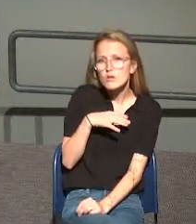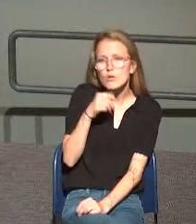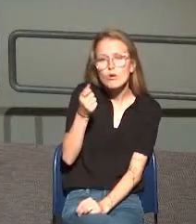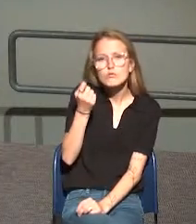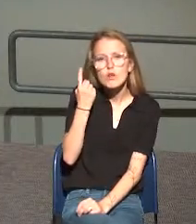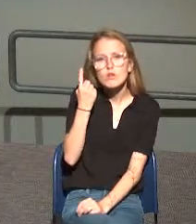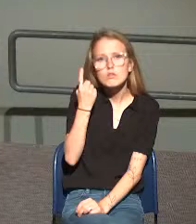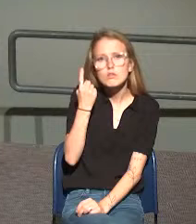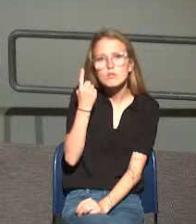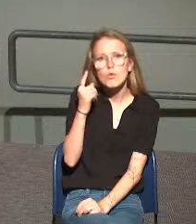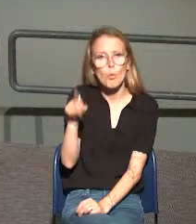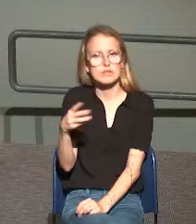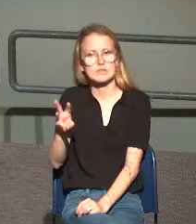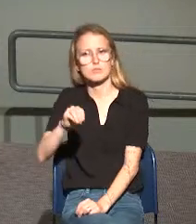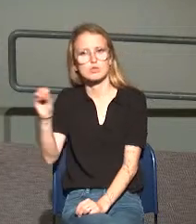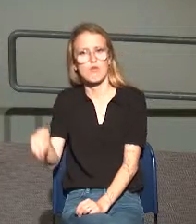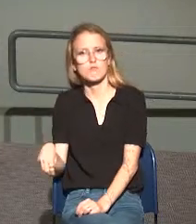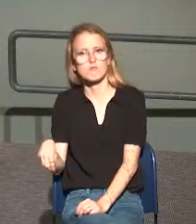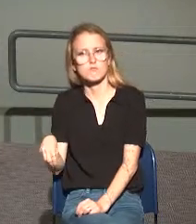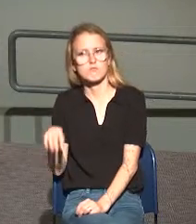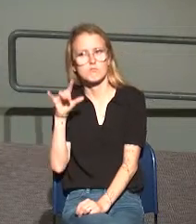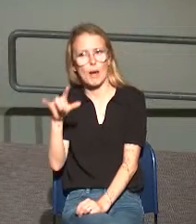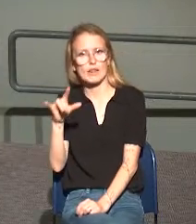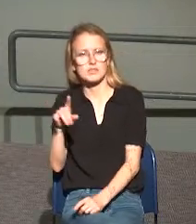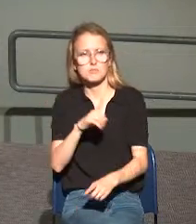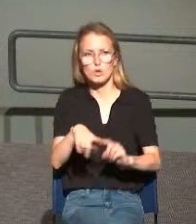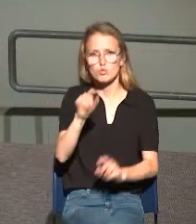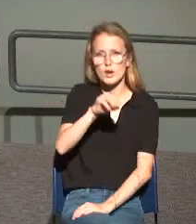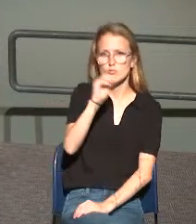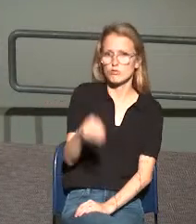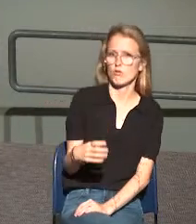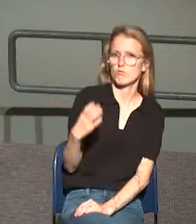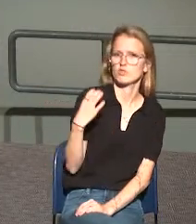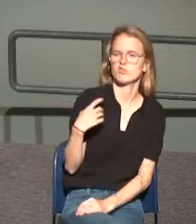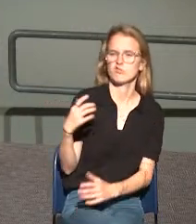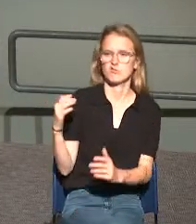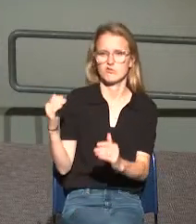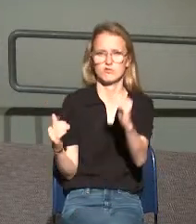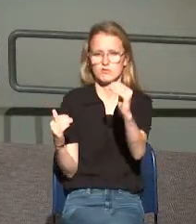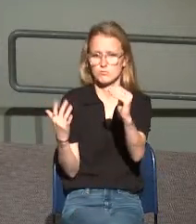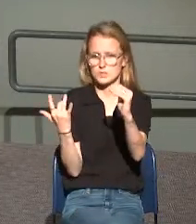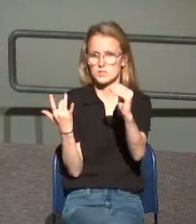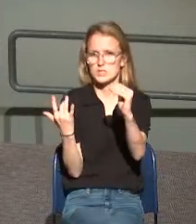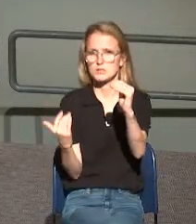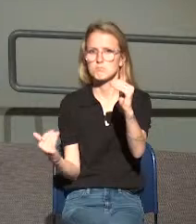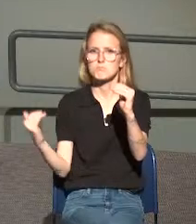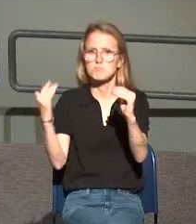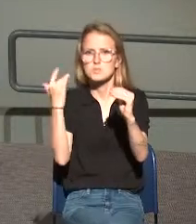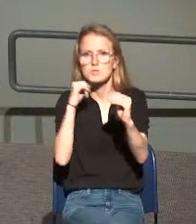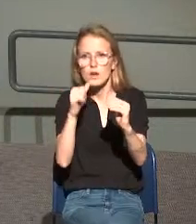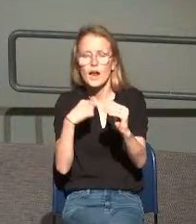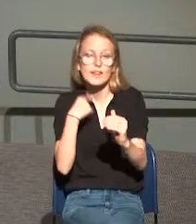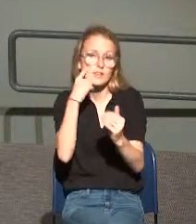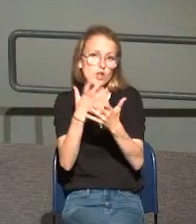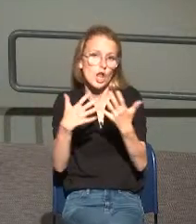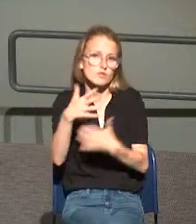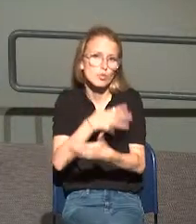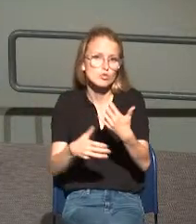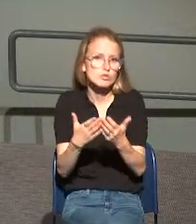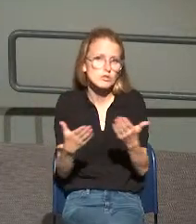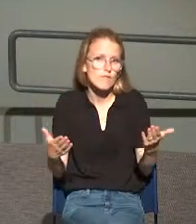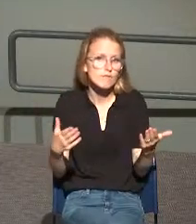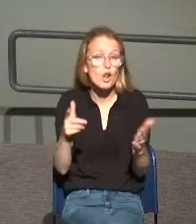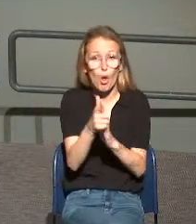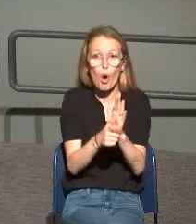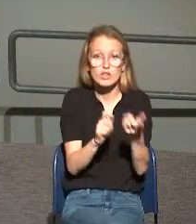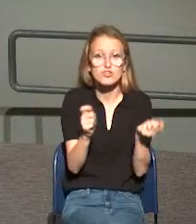than the 6% that we have now. So clearly there's still some barriers there. I think it's still a lot of social stuff. The laws have changed, but there's still a